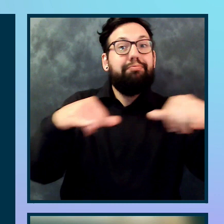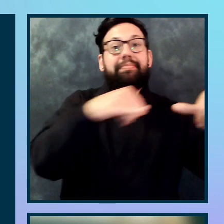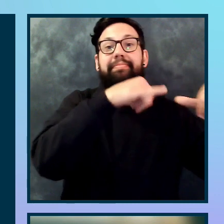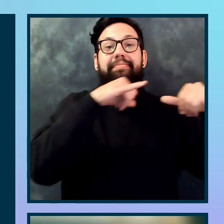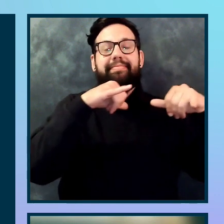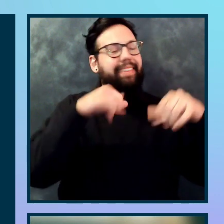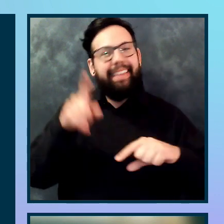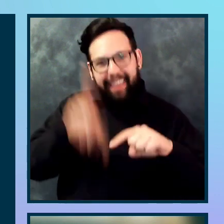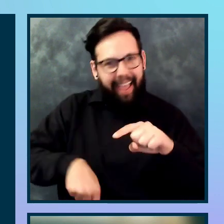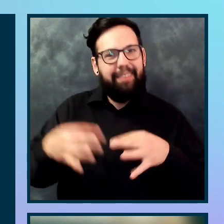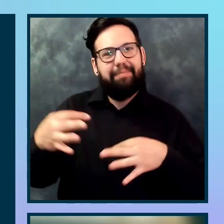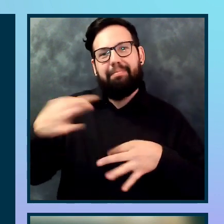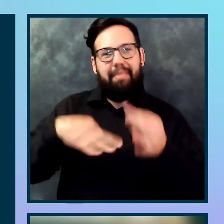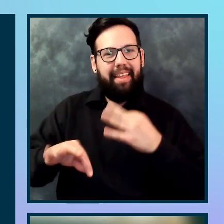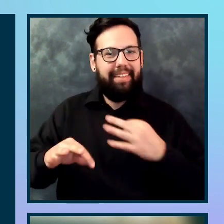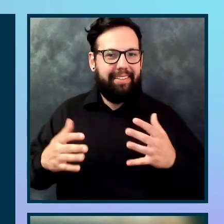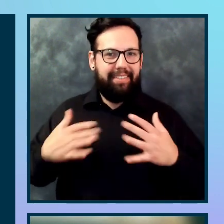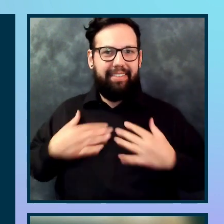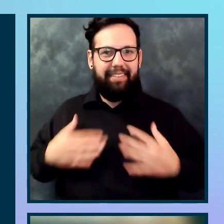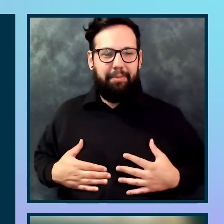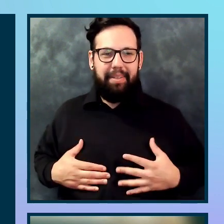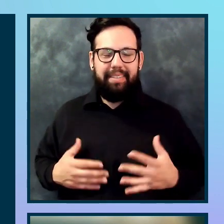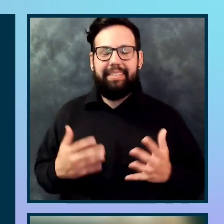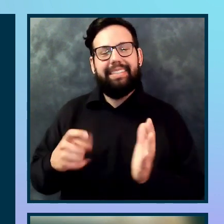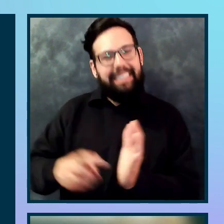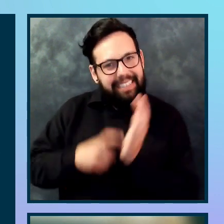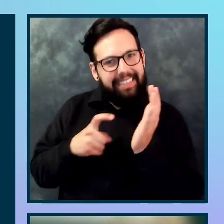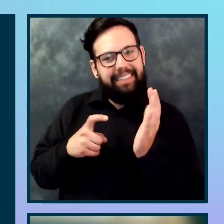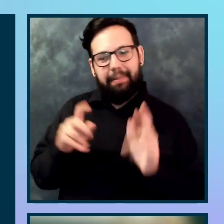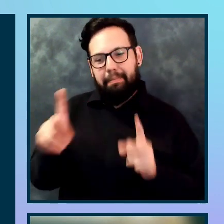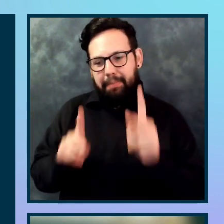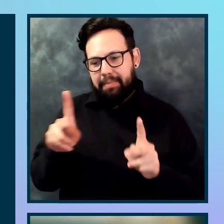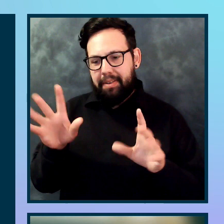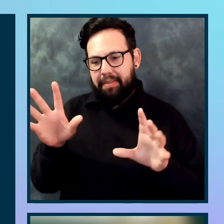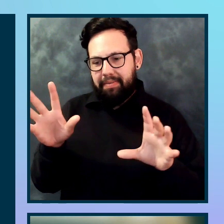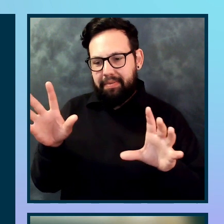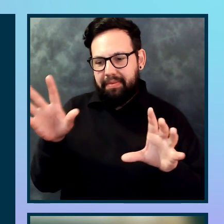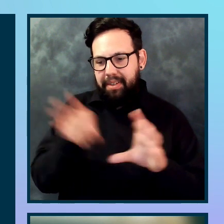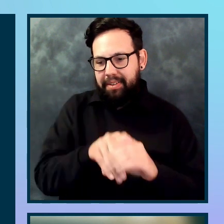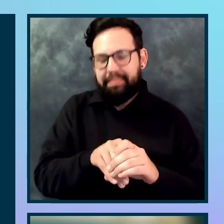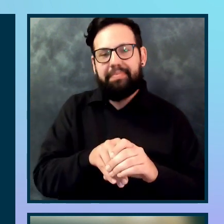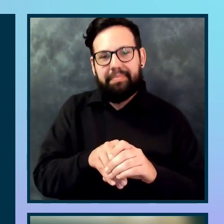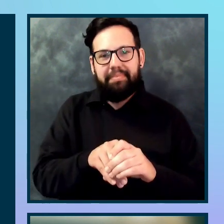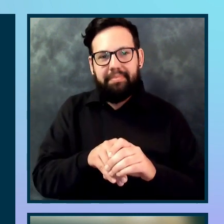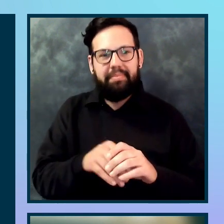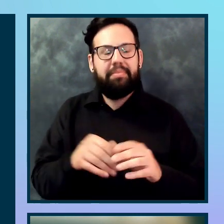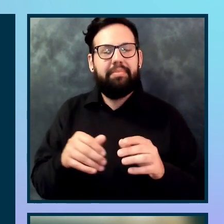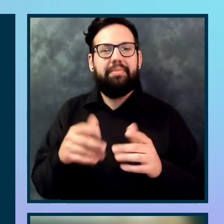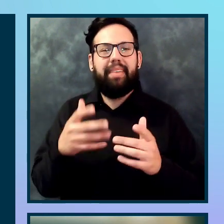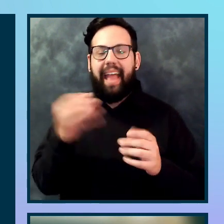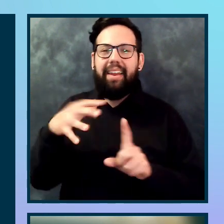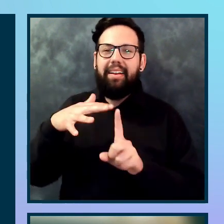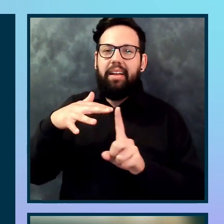Nothing is perfect. And that's why a human element is so important, but also because with accessibility, context is so,